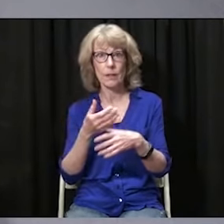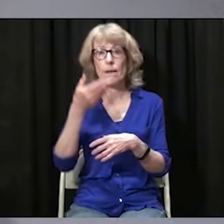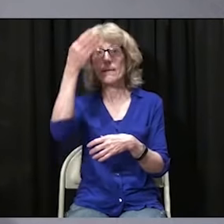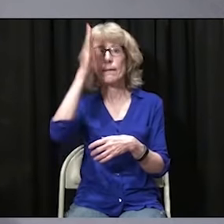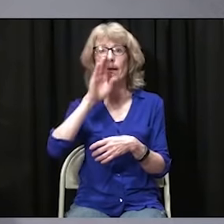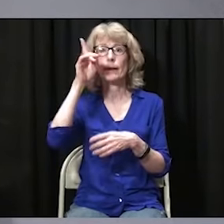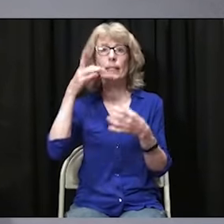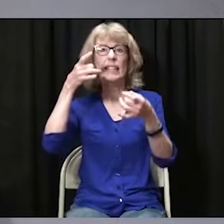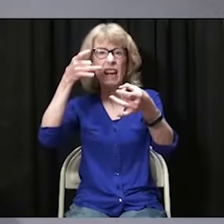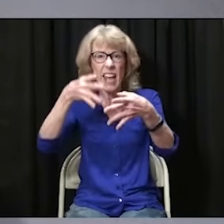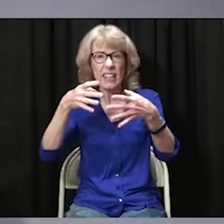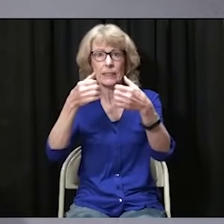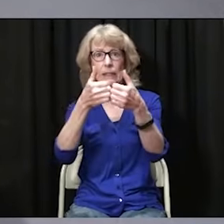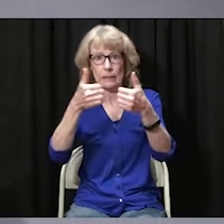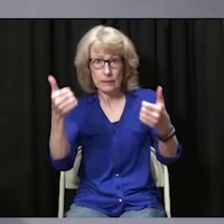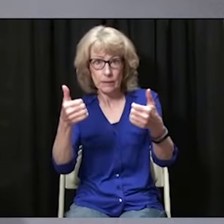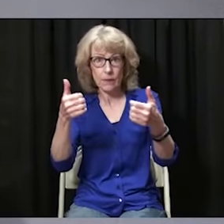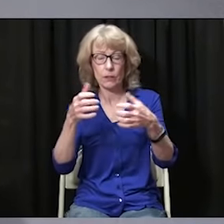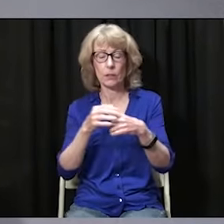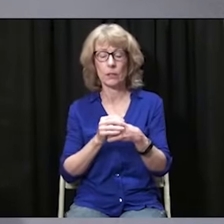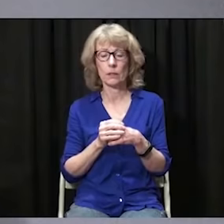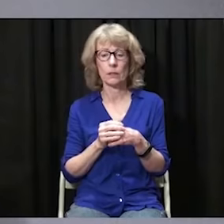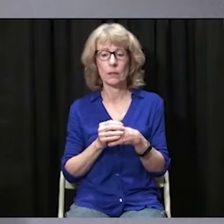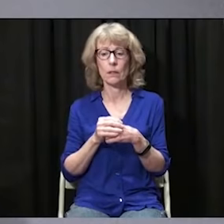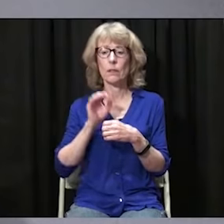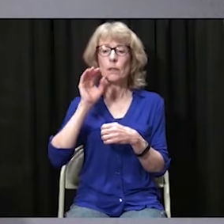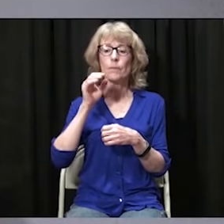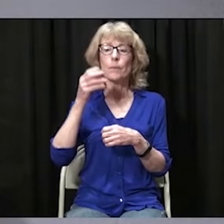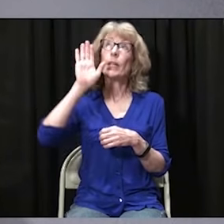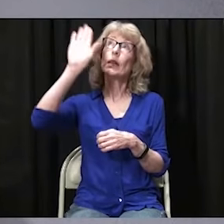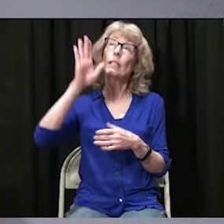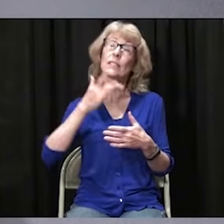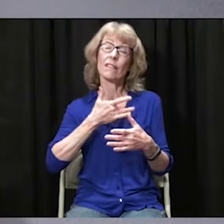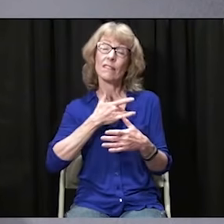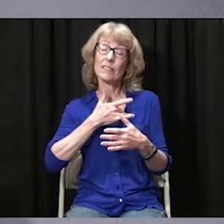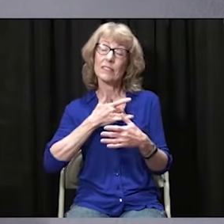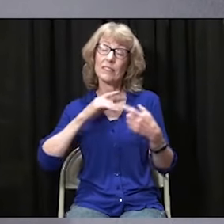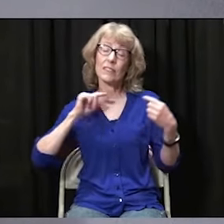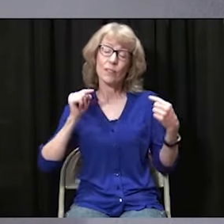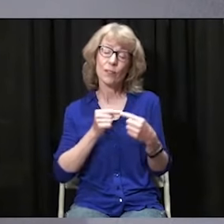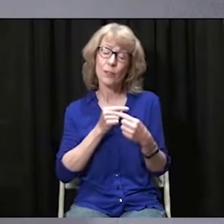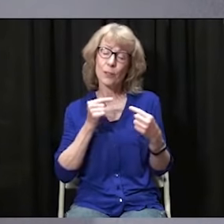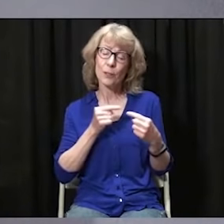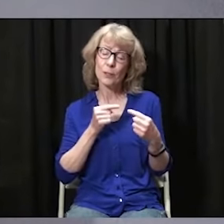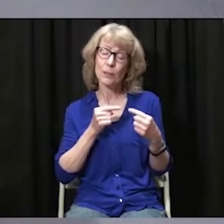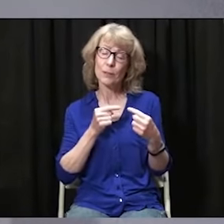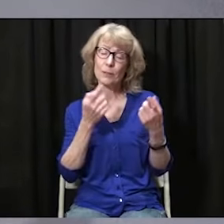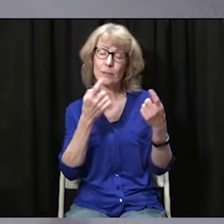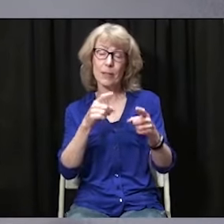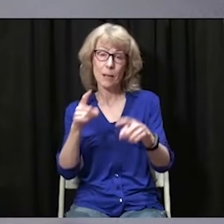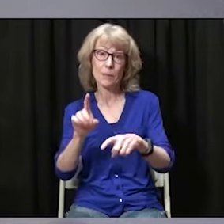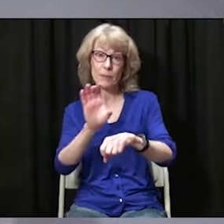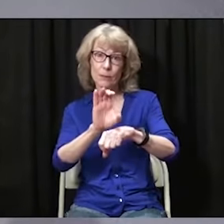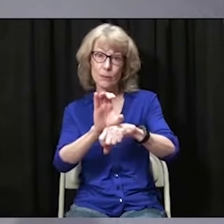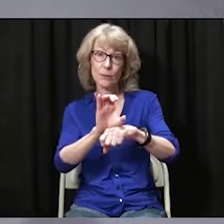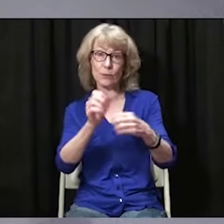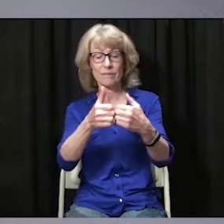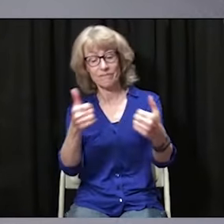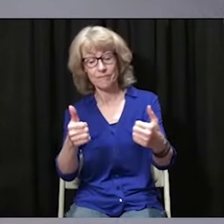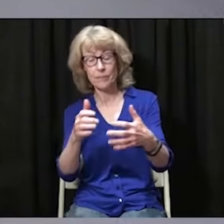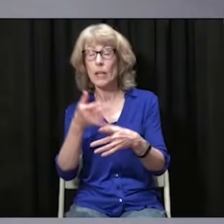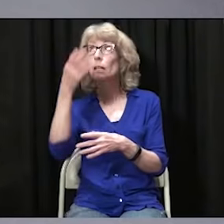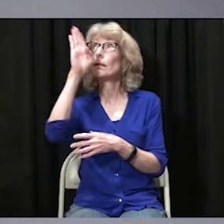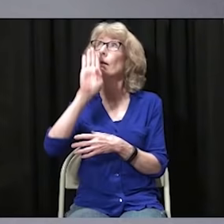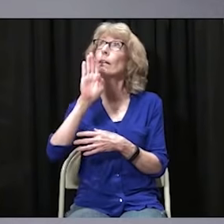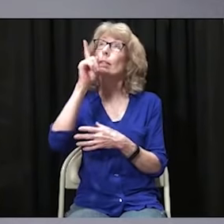God's heart breaks when churches divide, when churches split. I think in the heart of God is unity, and he wants people to